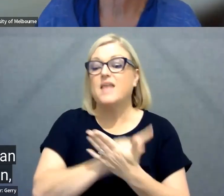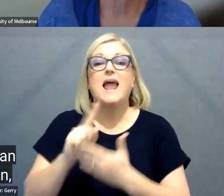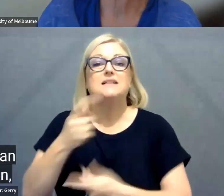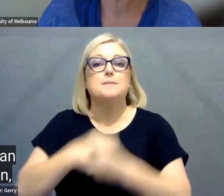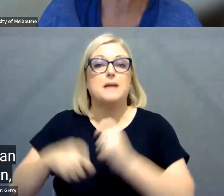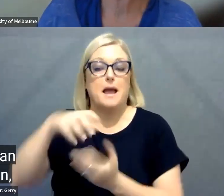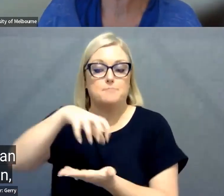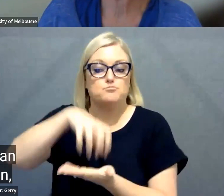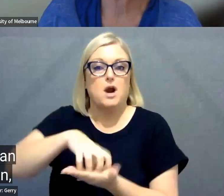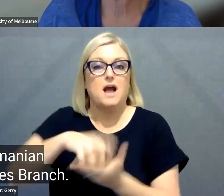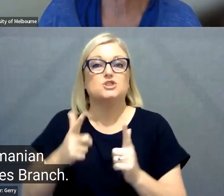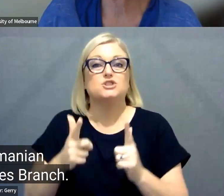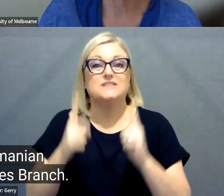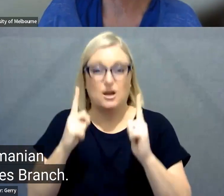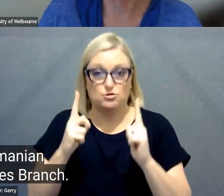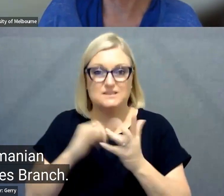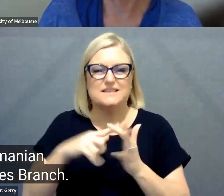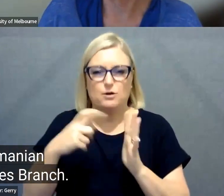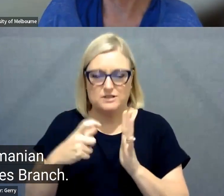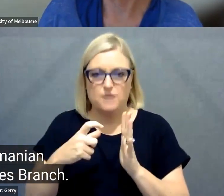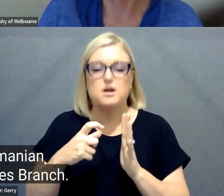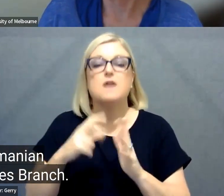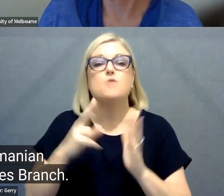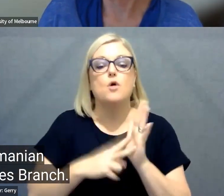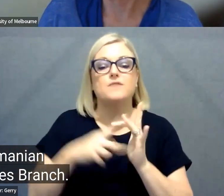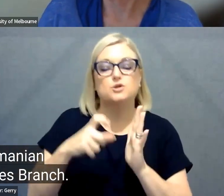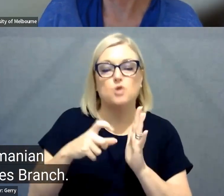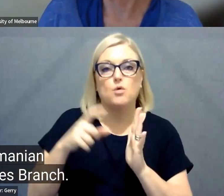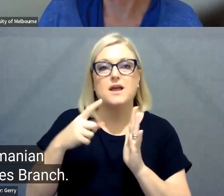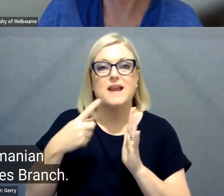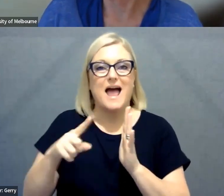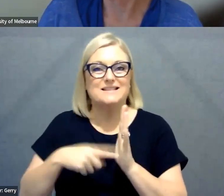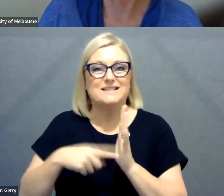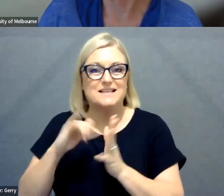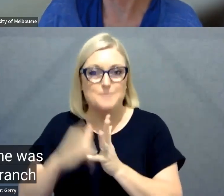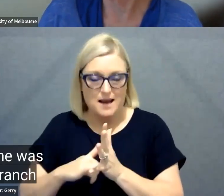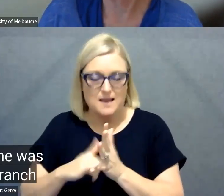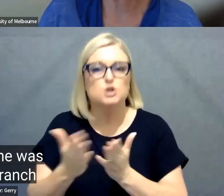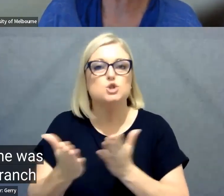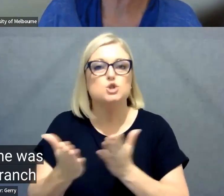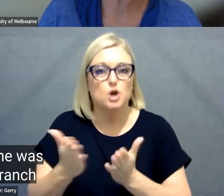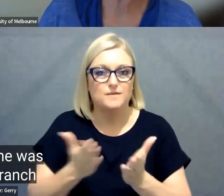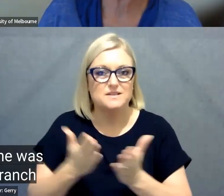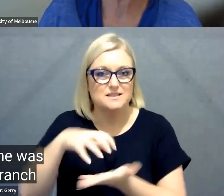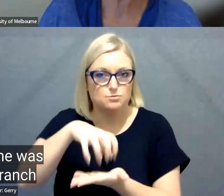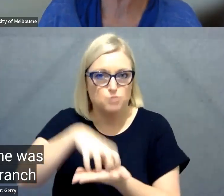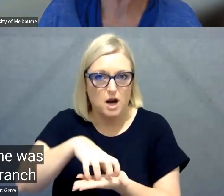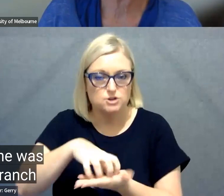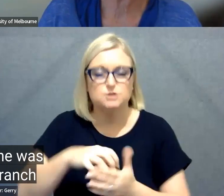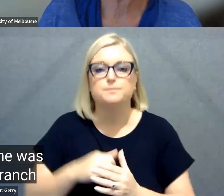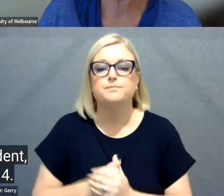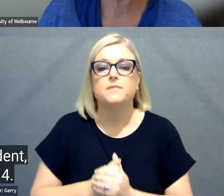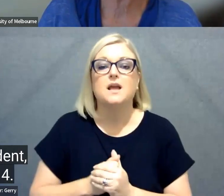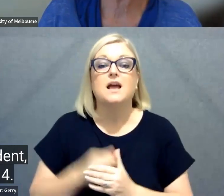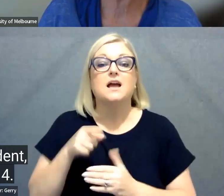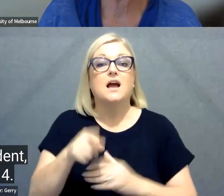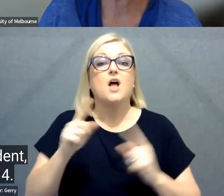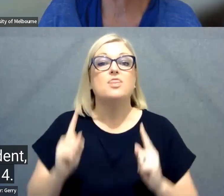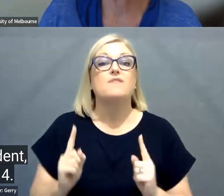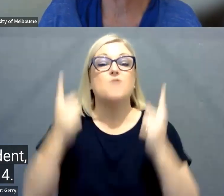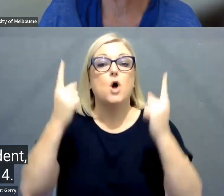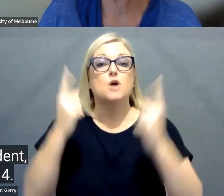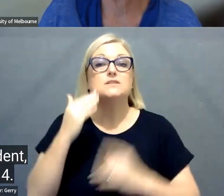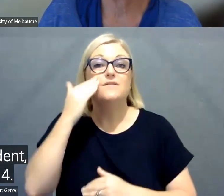Australian Services Union, Victorian and Tasmanian Authorities and Services branch. And prior to this, she was the first female branch executive